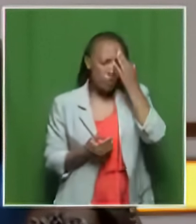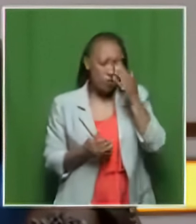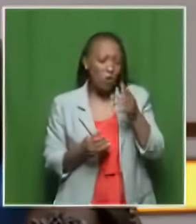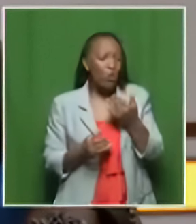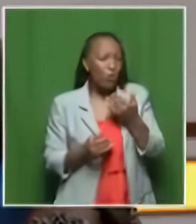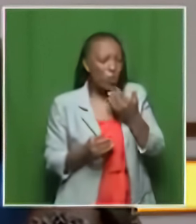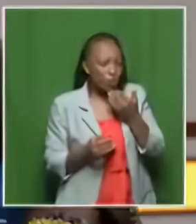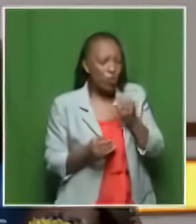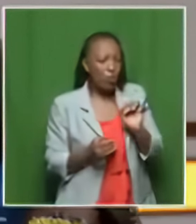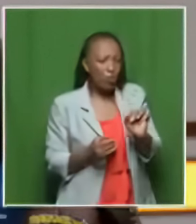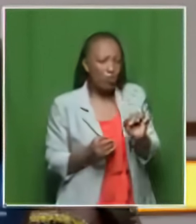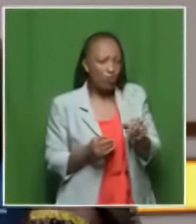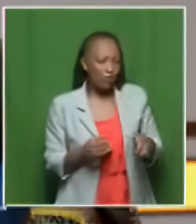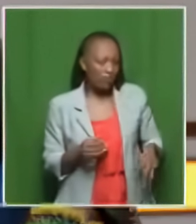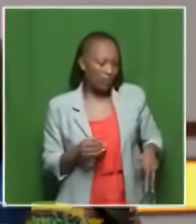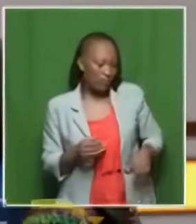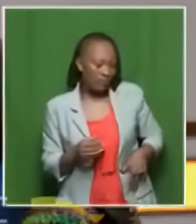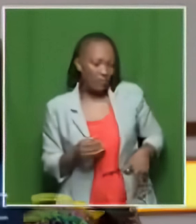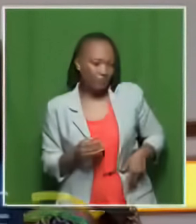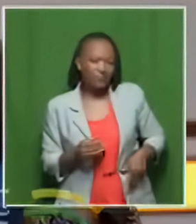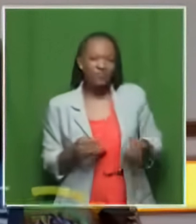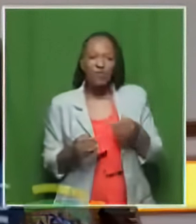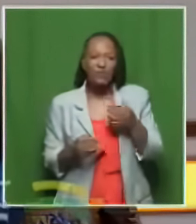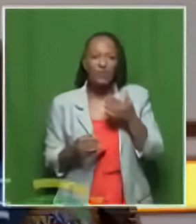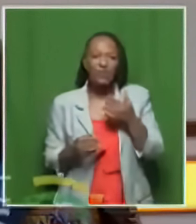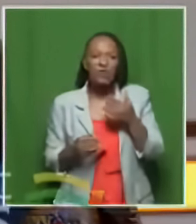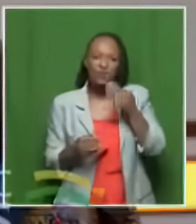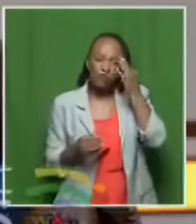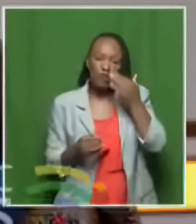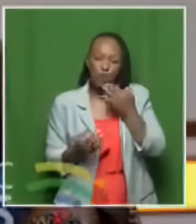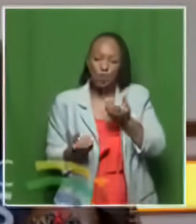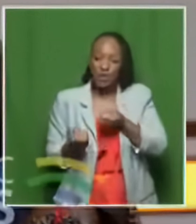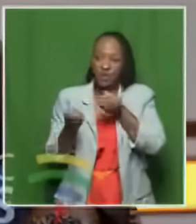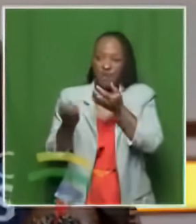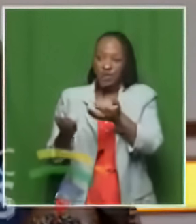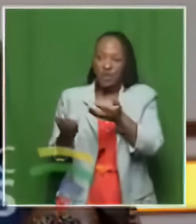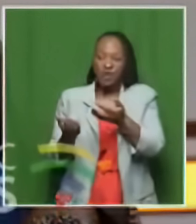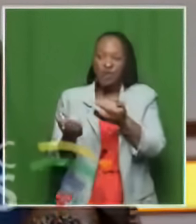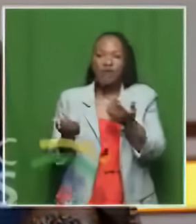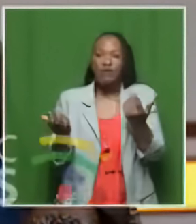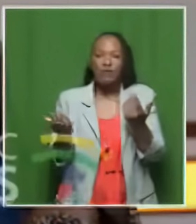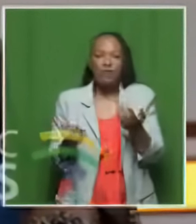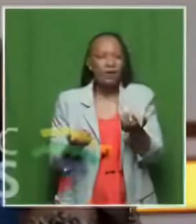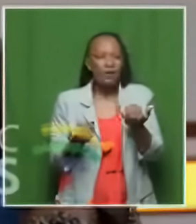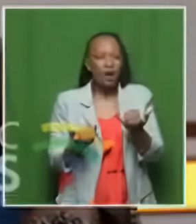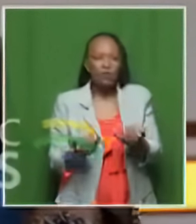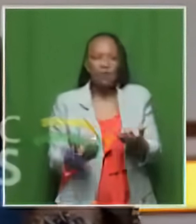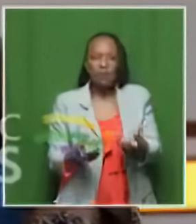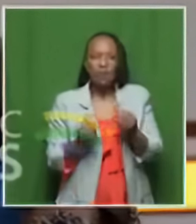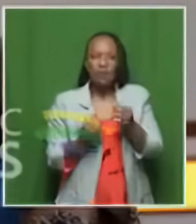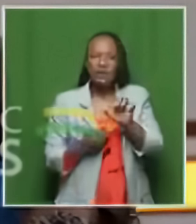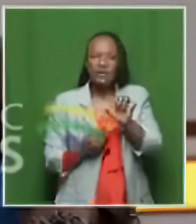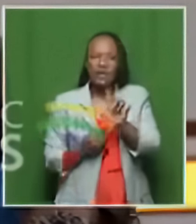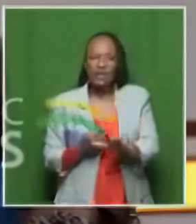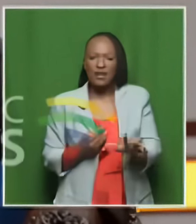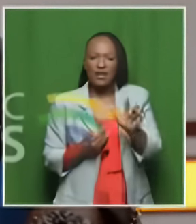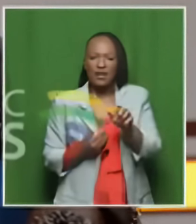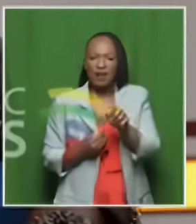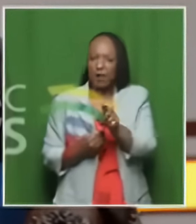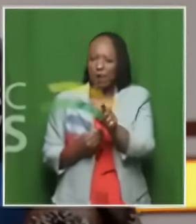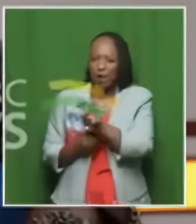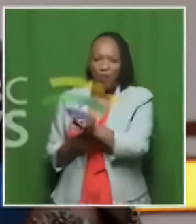firearm belongs. You know who the firearm was released to. And then the next thing you find the firearm in East London. None of those people